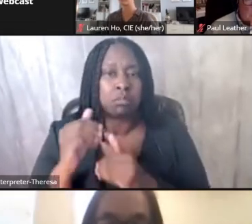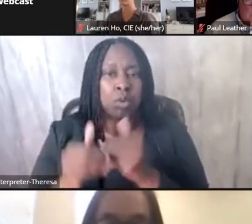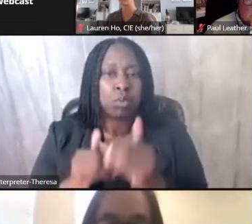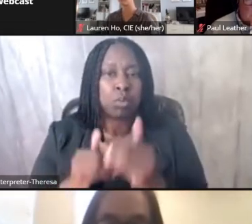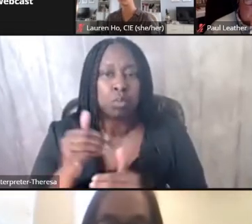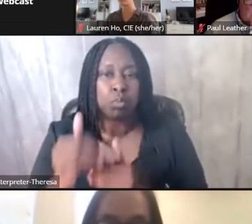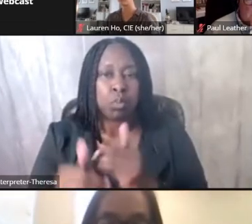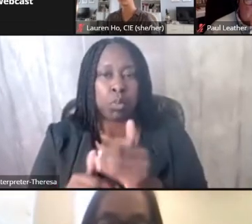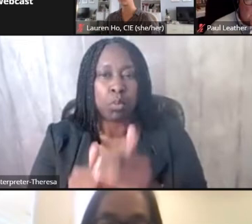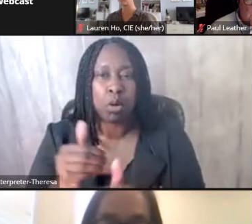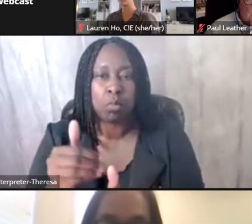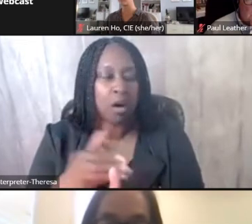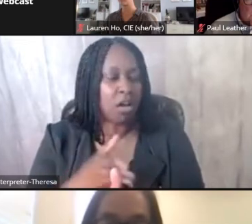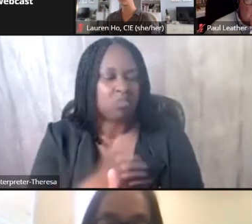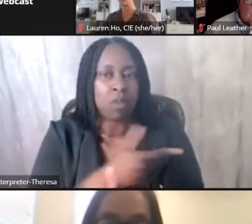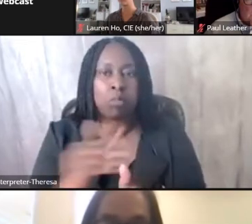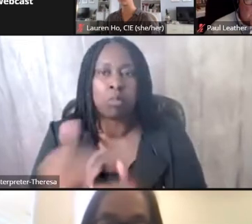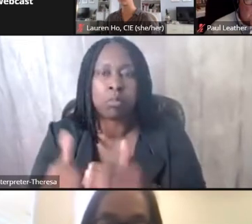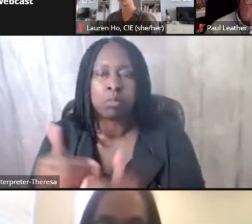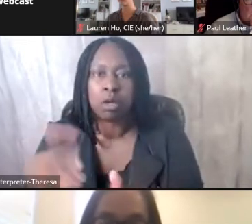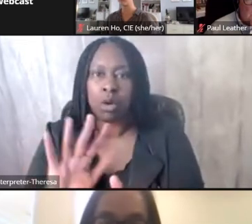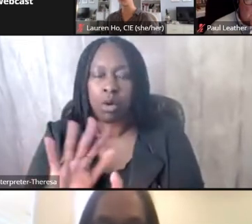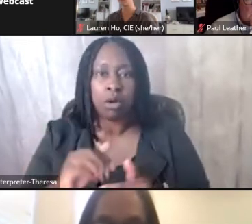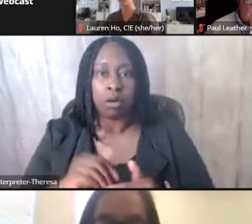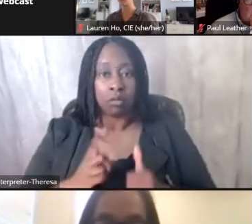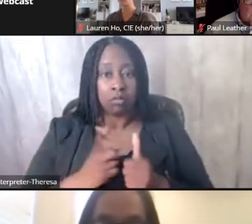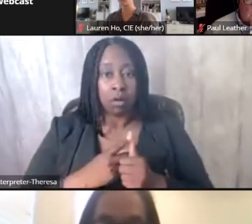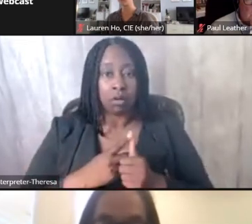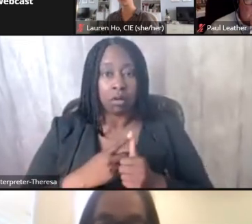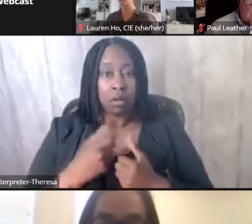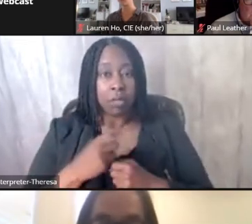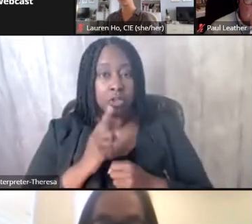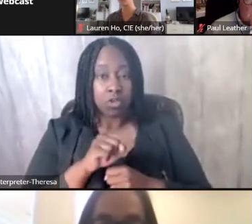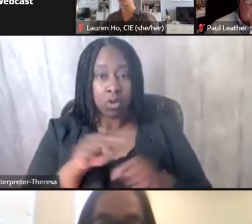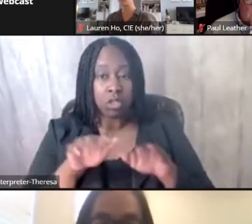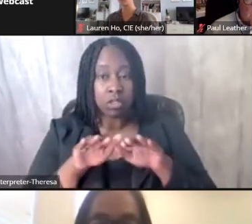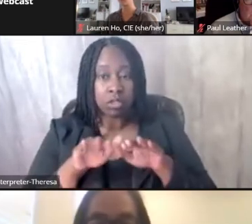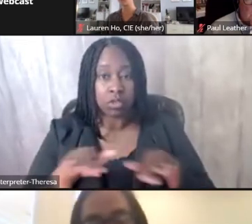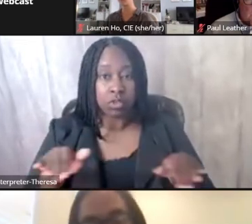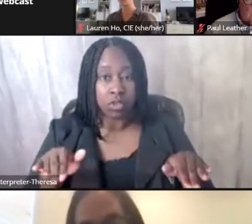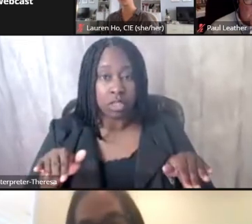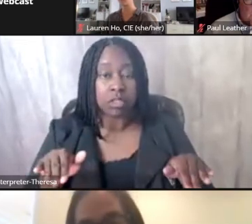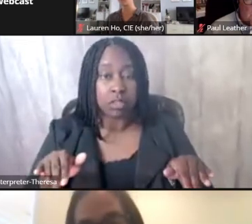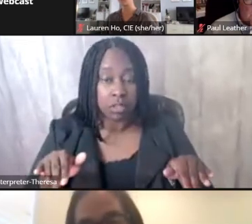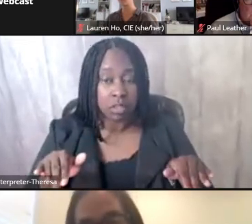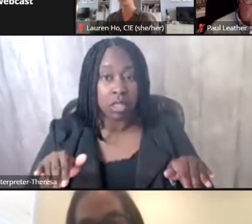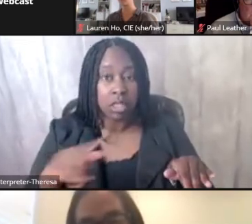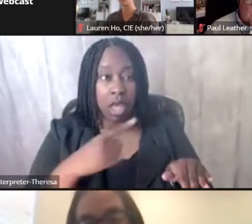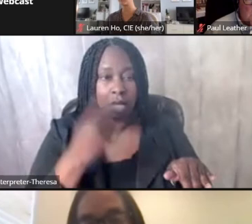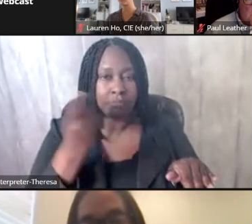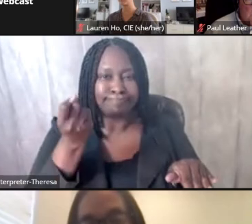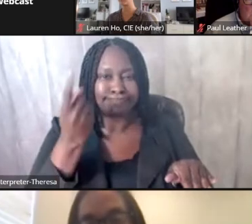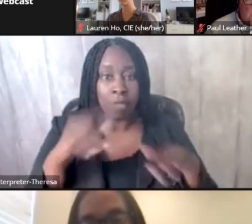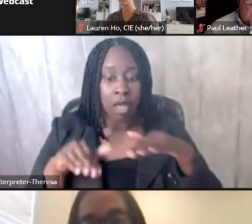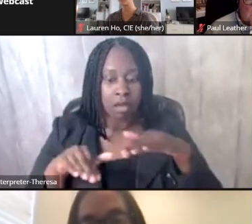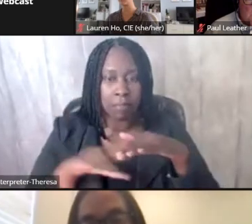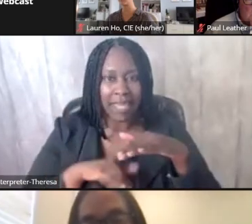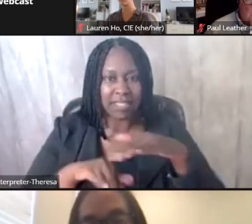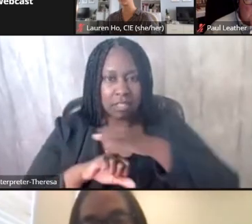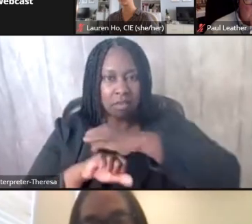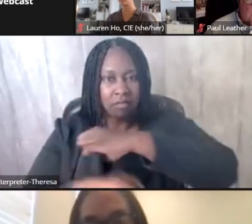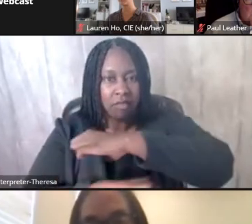You don't go to something else until the kids have the basics or the foundation.